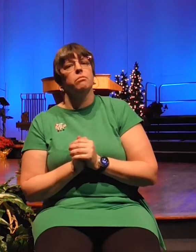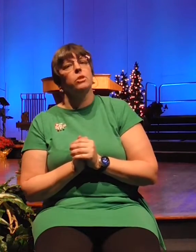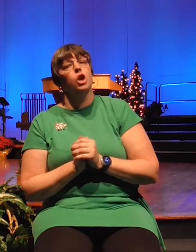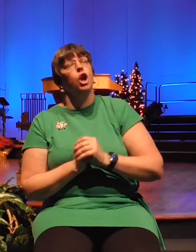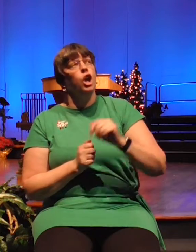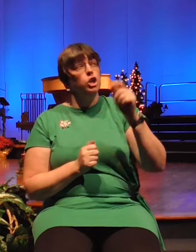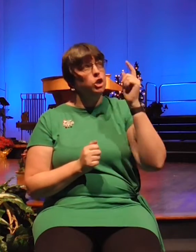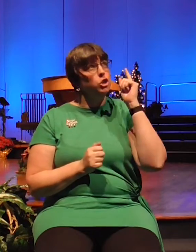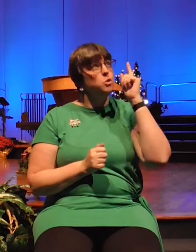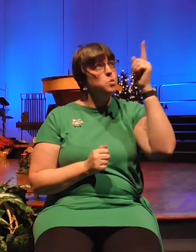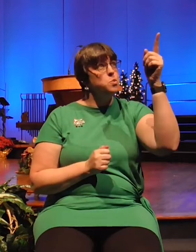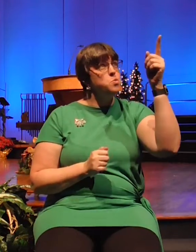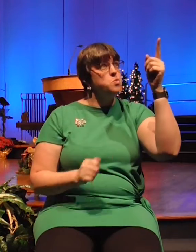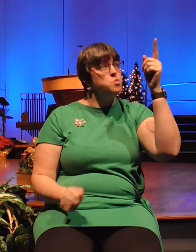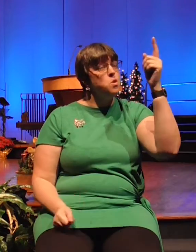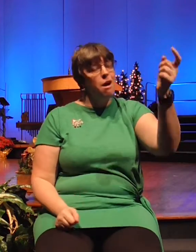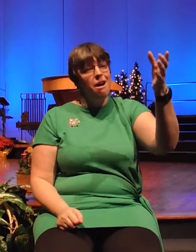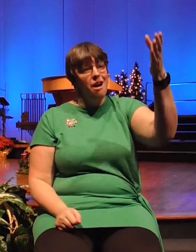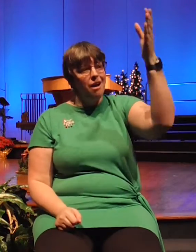You are